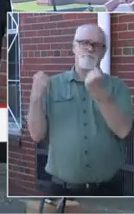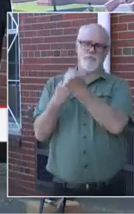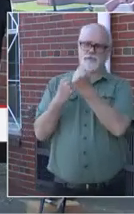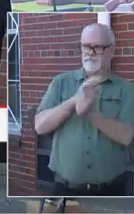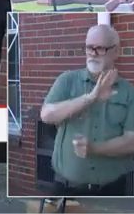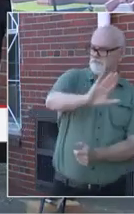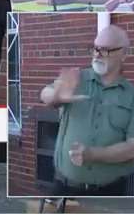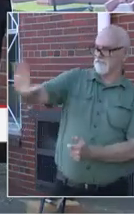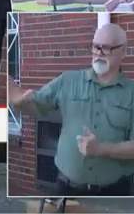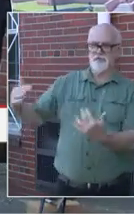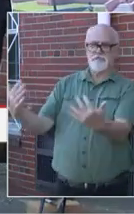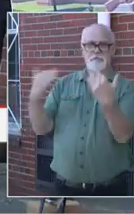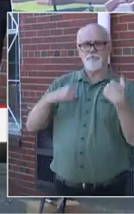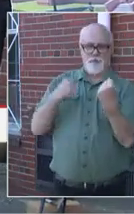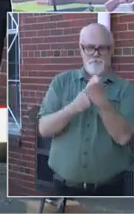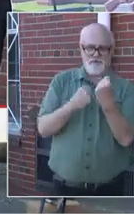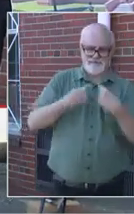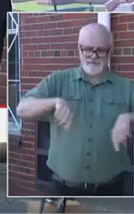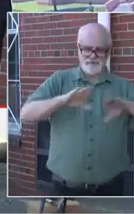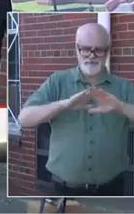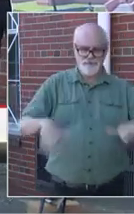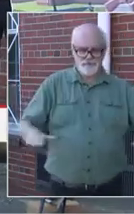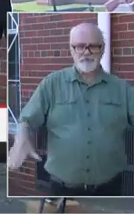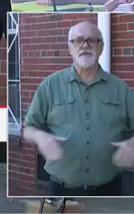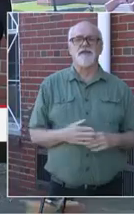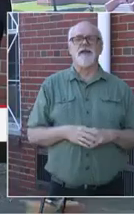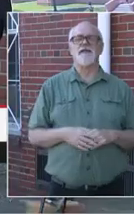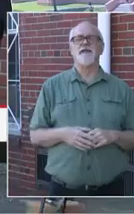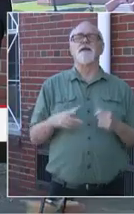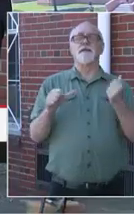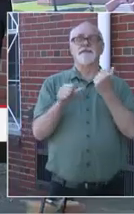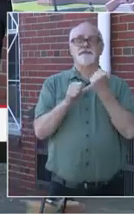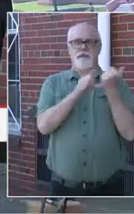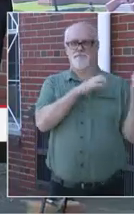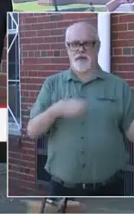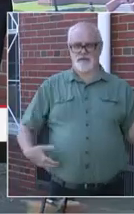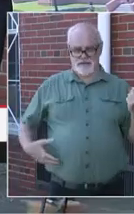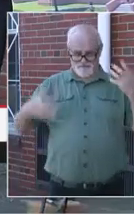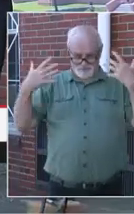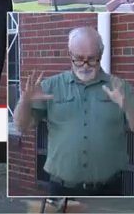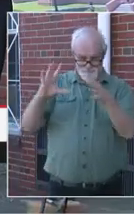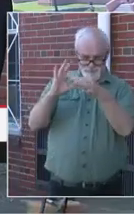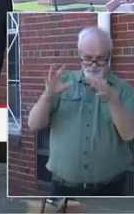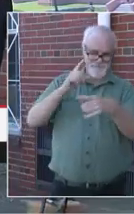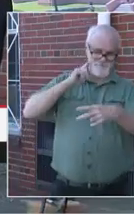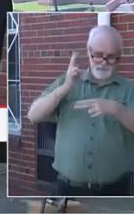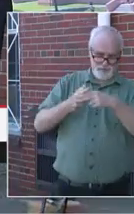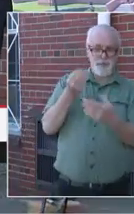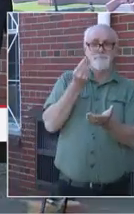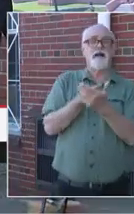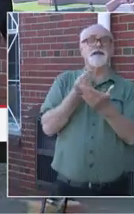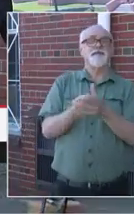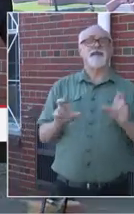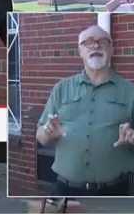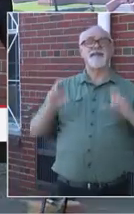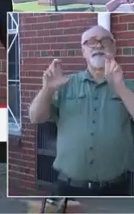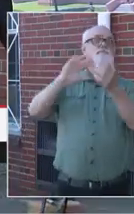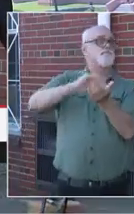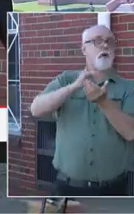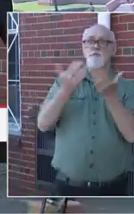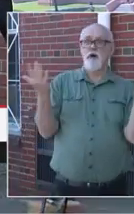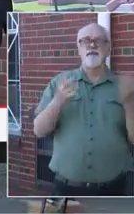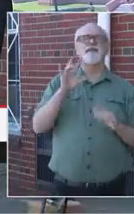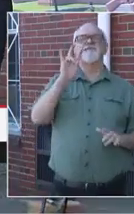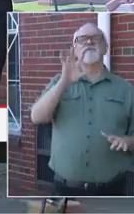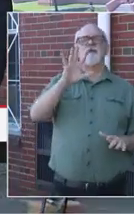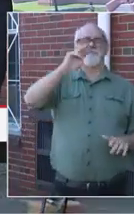The Deputy Mayor mentioned that we are investing some $75 million to invest in a new modernized state-of-the-art